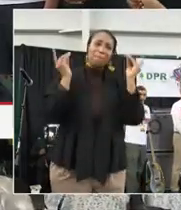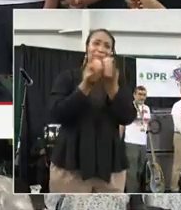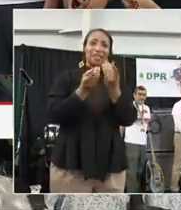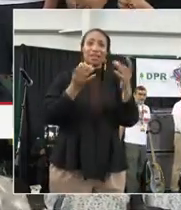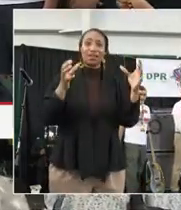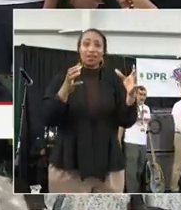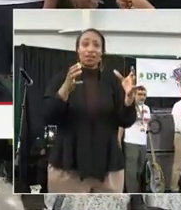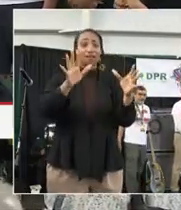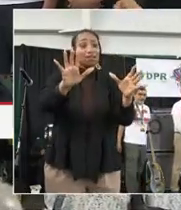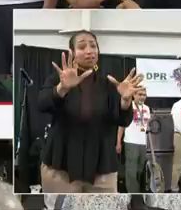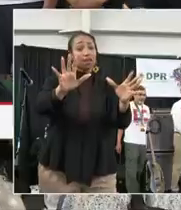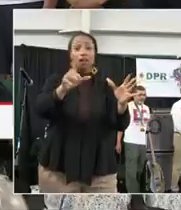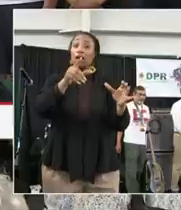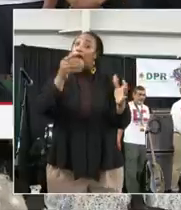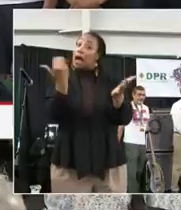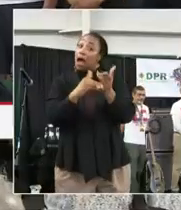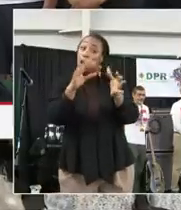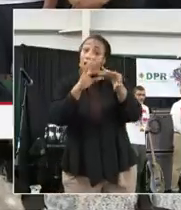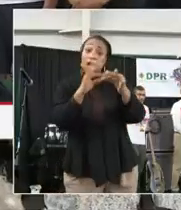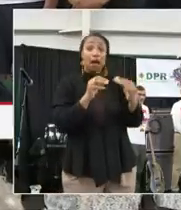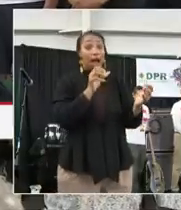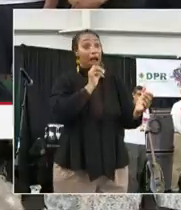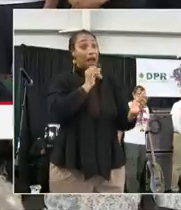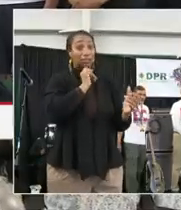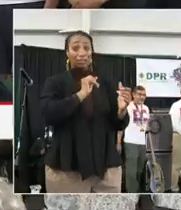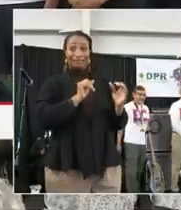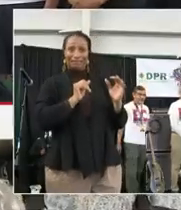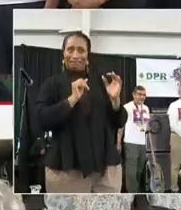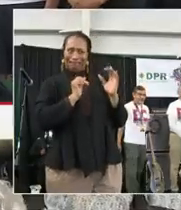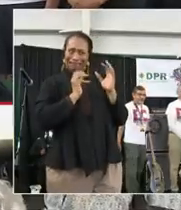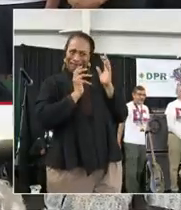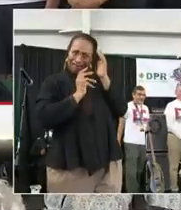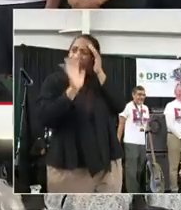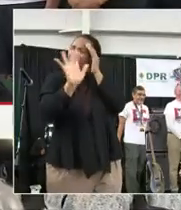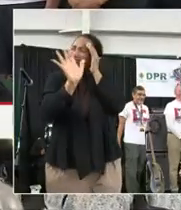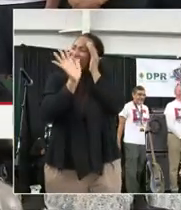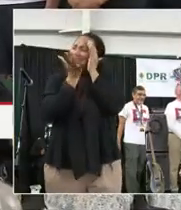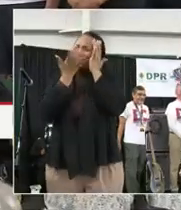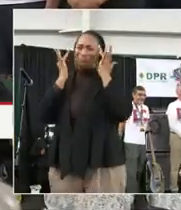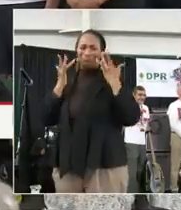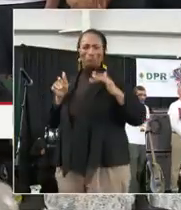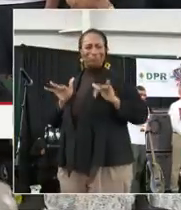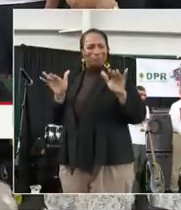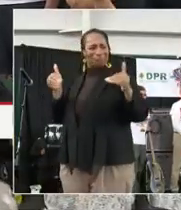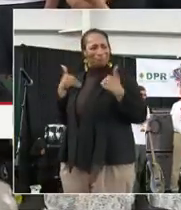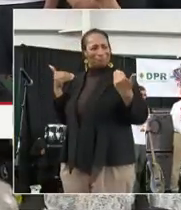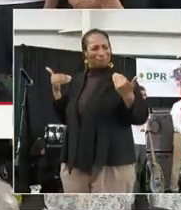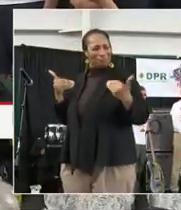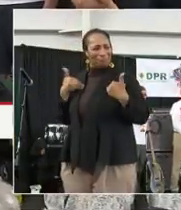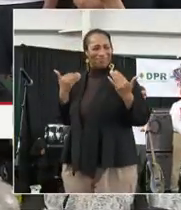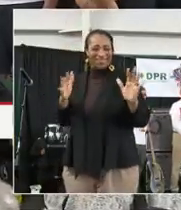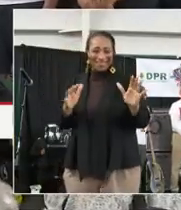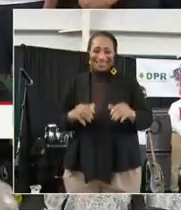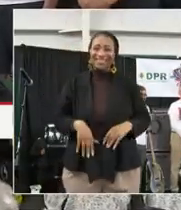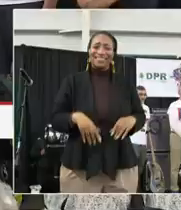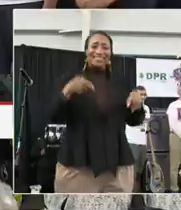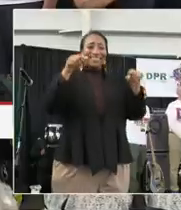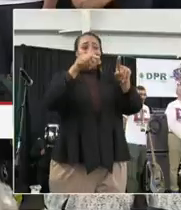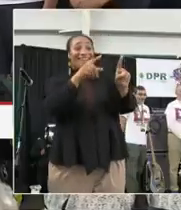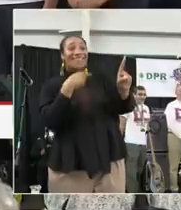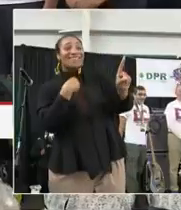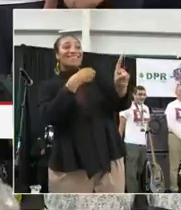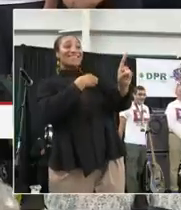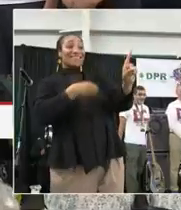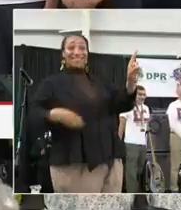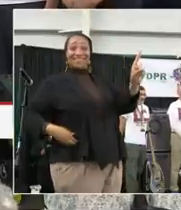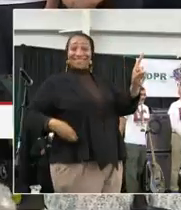aging. I see Queen Janet, our Miss Senior DC 2024. We got a pageant coming up in about 6 more weeks where